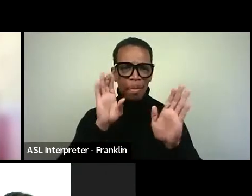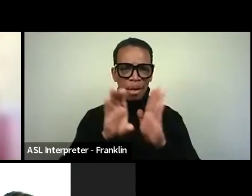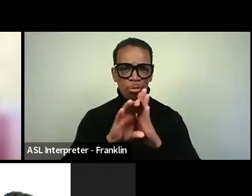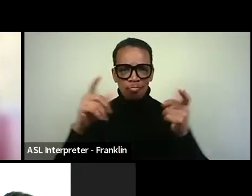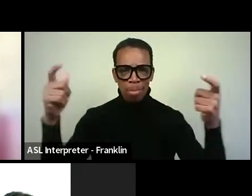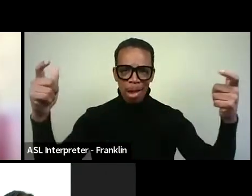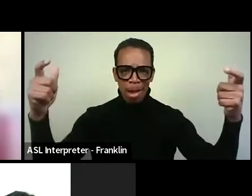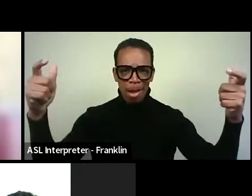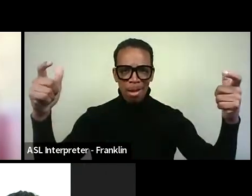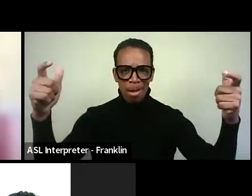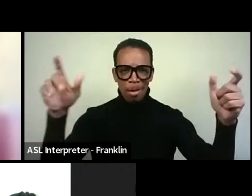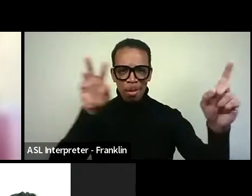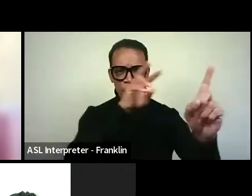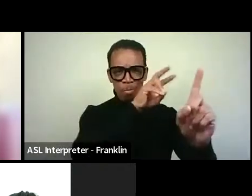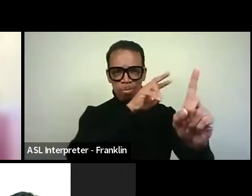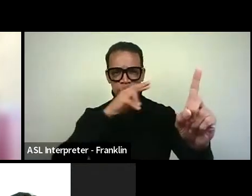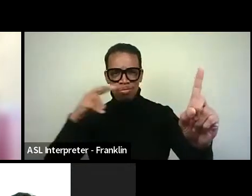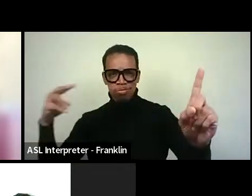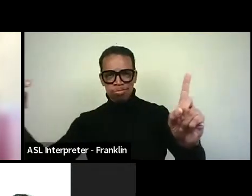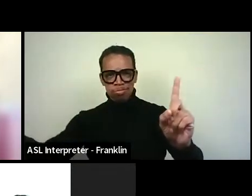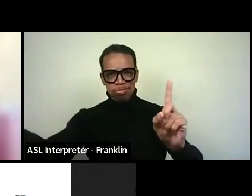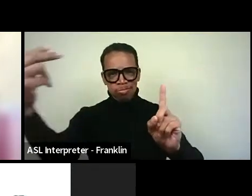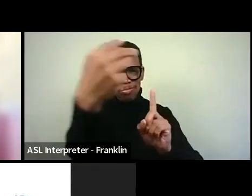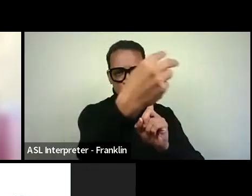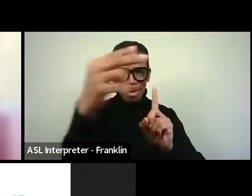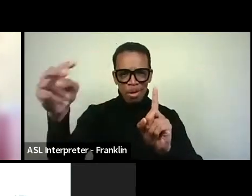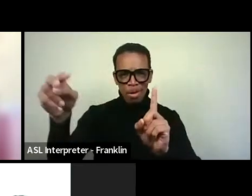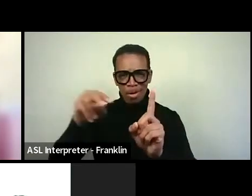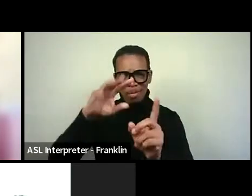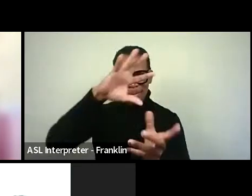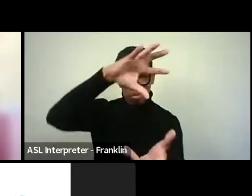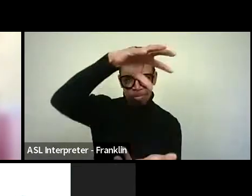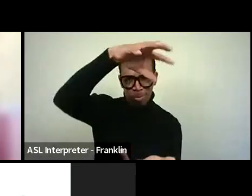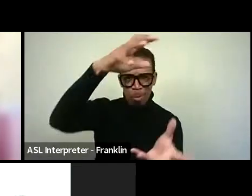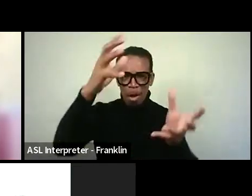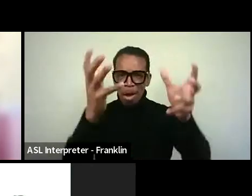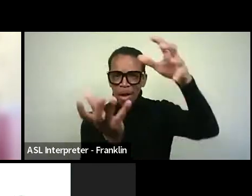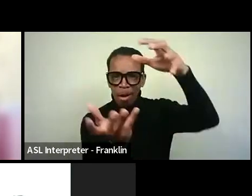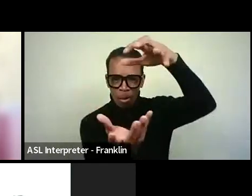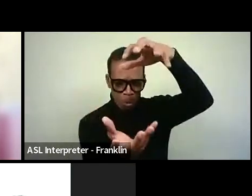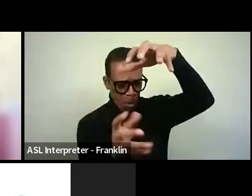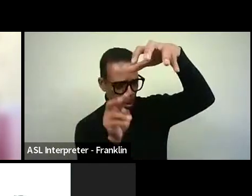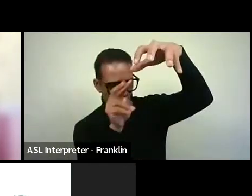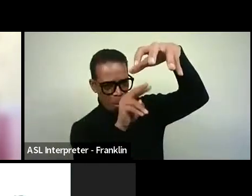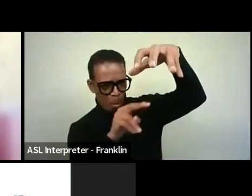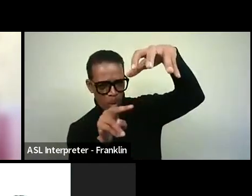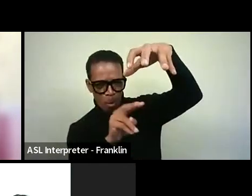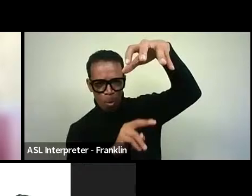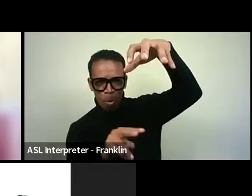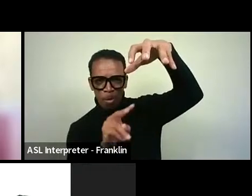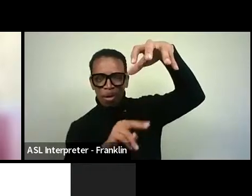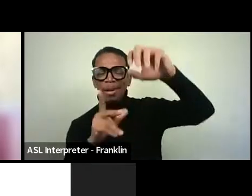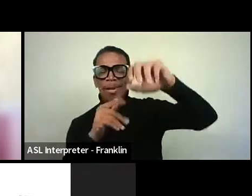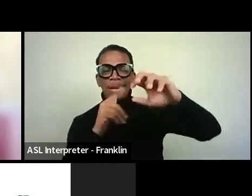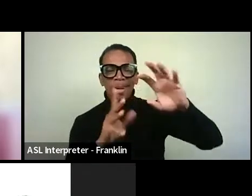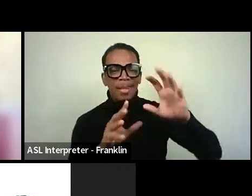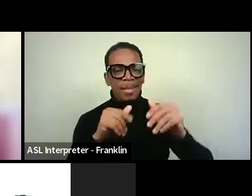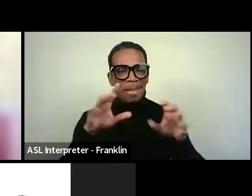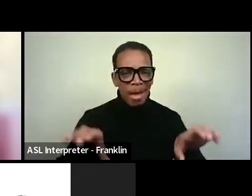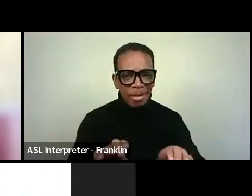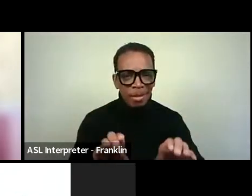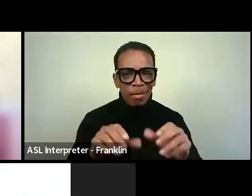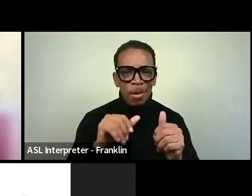to happen, about really turning ourselves upside down and really talking about and actually activating ways to